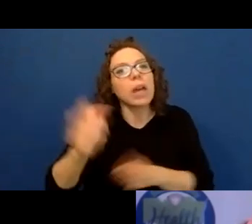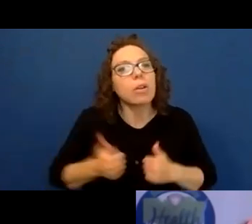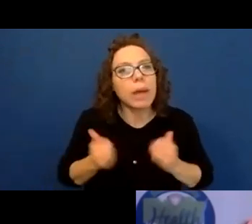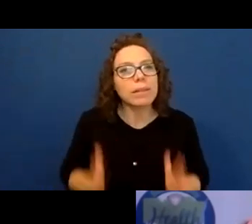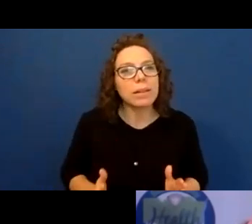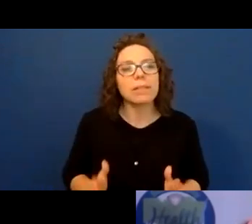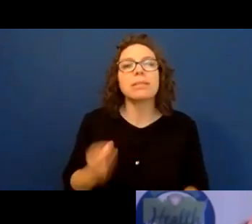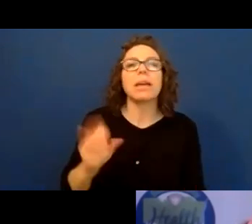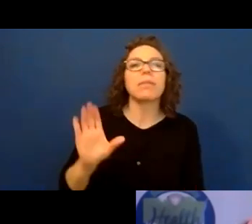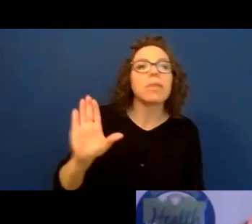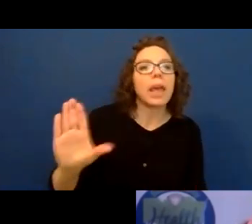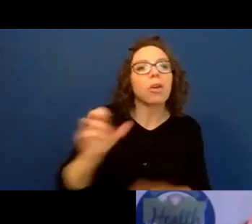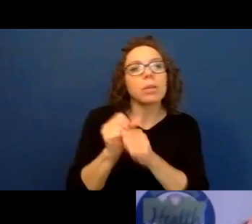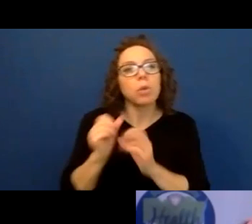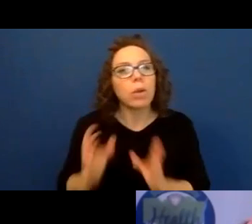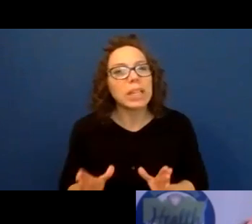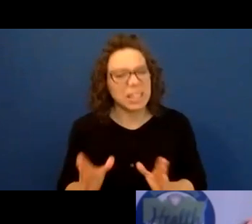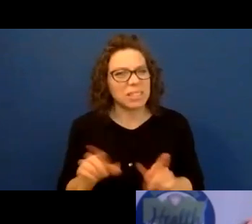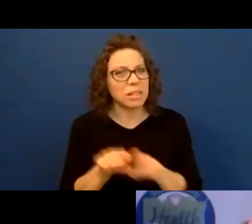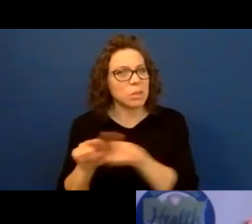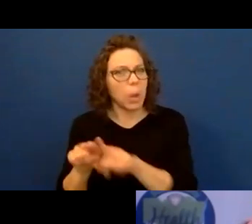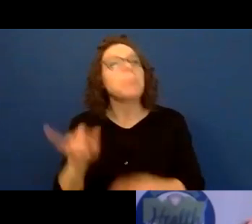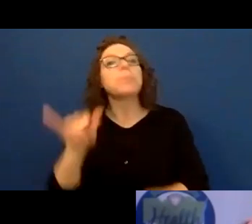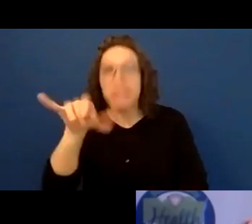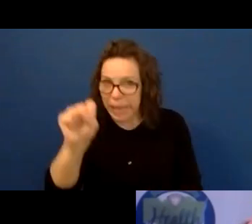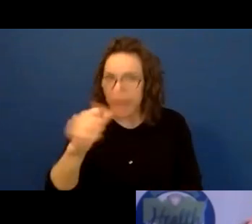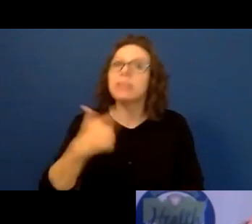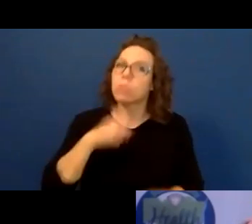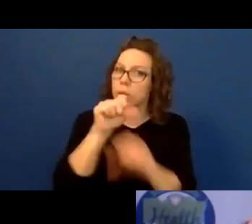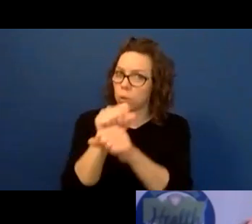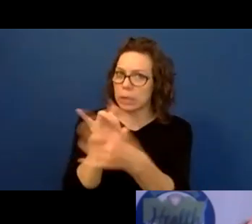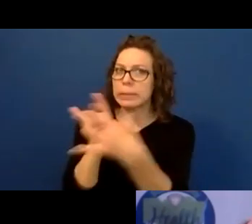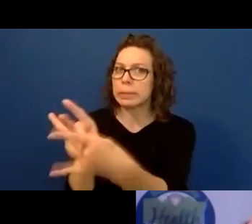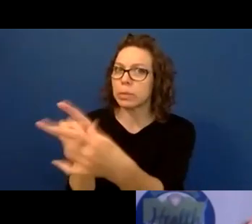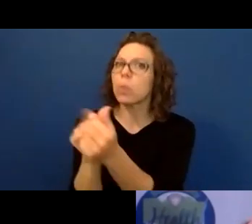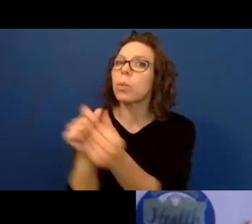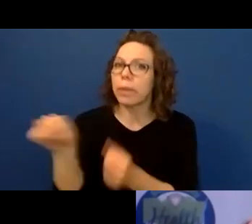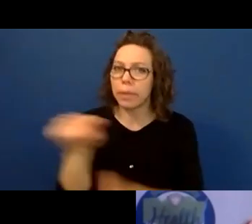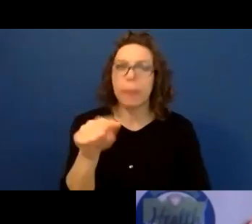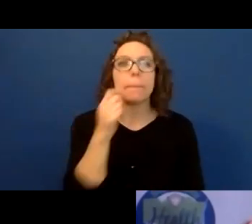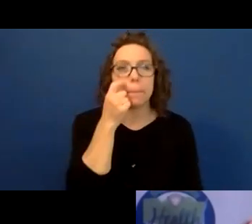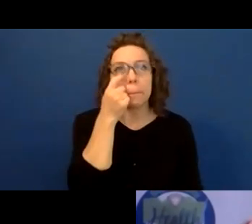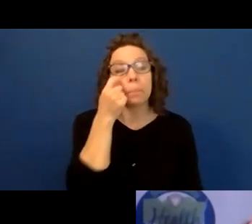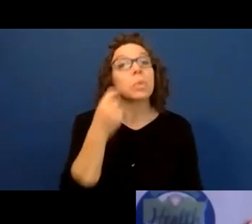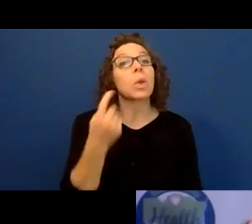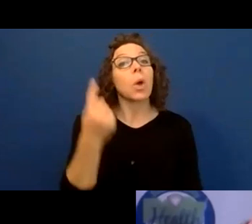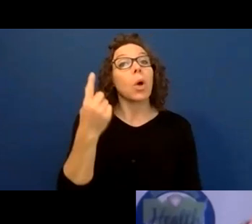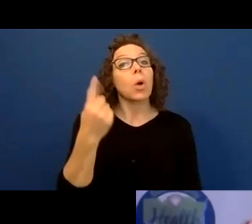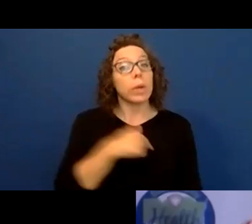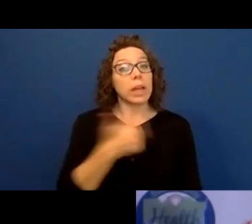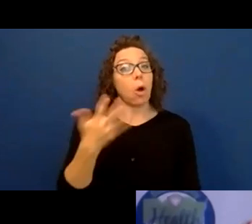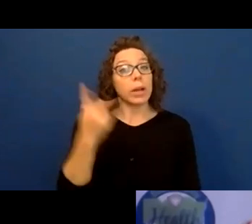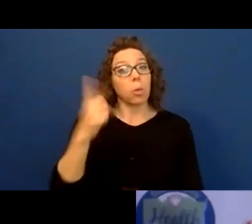their employees as well. So yes, we have been working with them. We actually had a state call